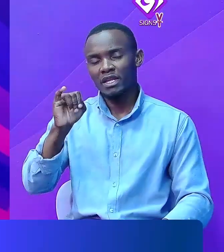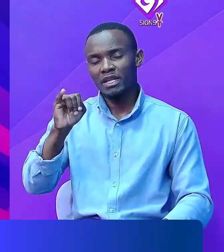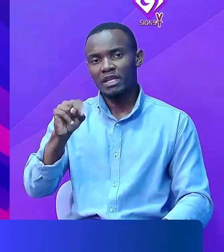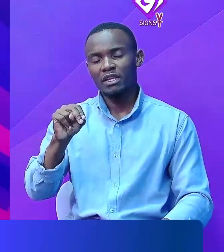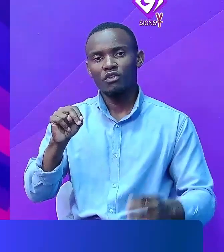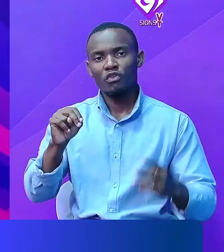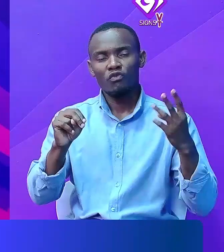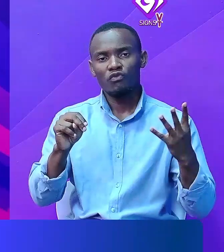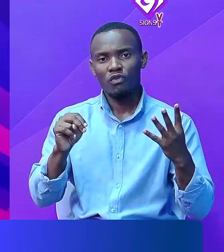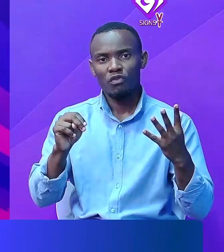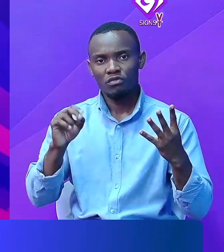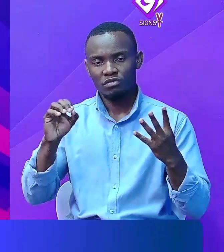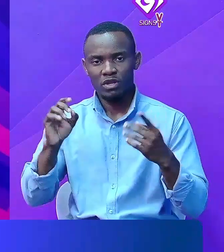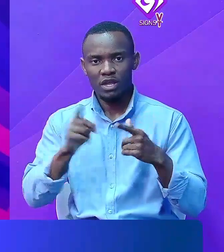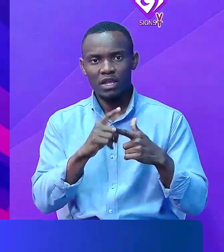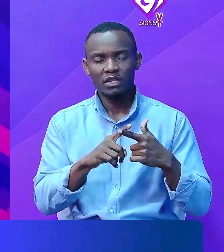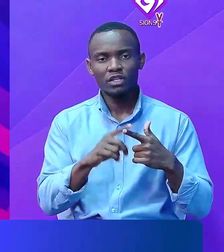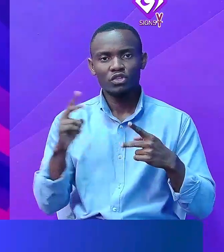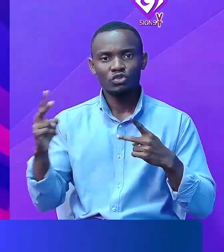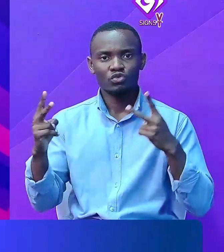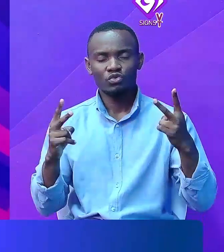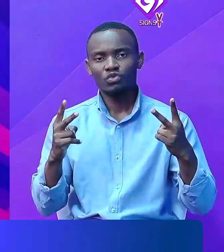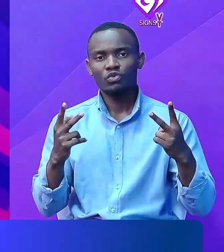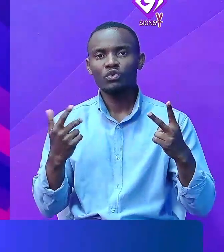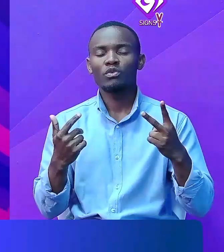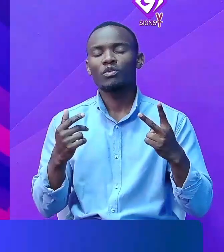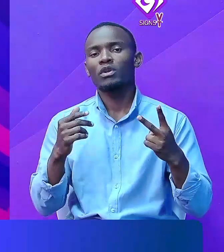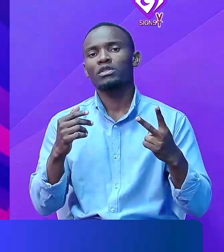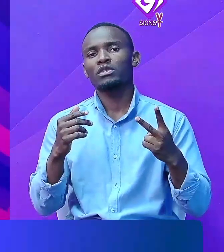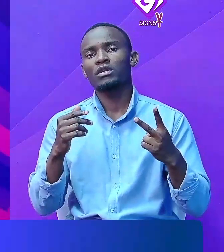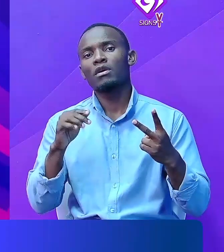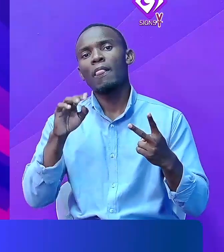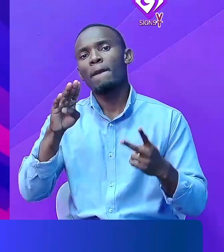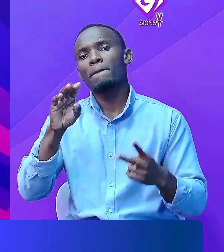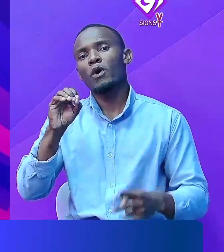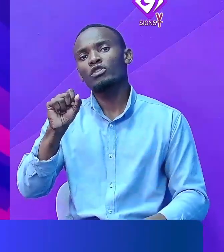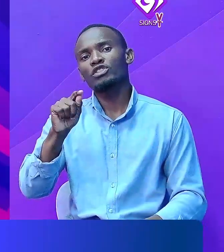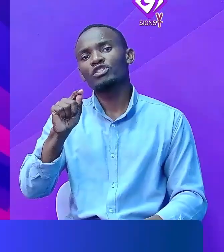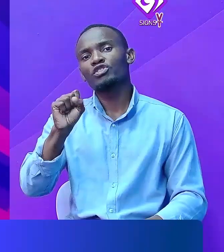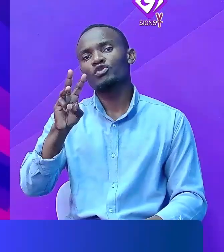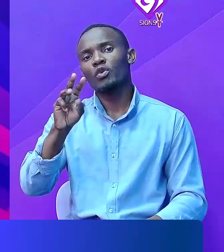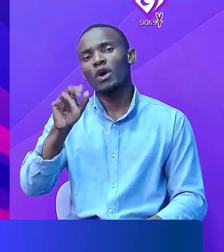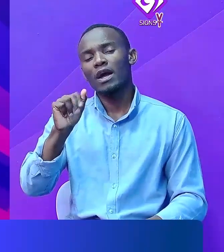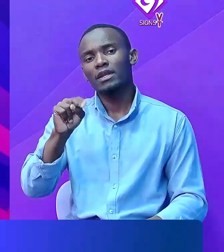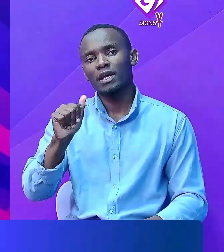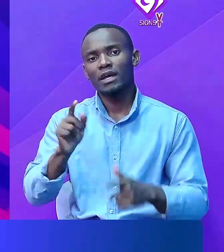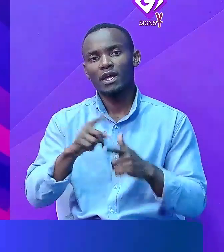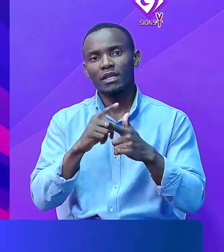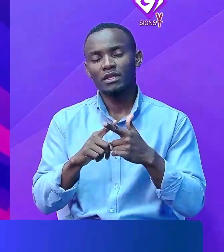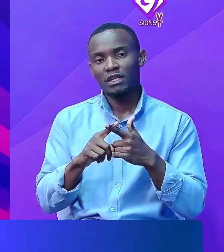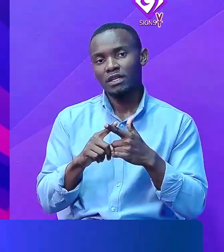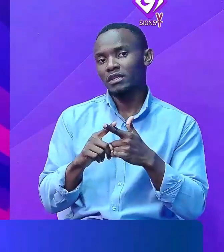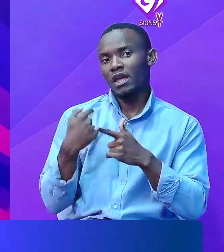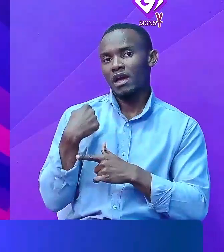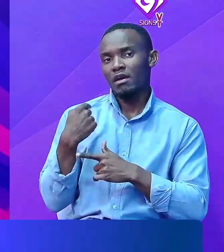with Botswana. Gabon beat Burundi 2-0. And Ivory Coast, the match that I spoke